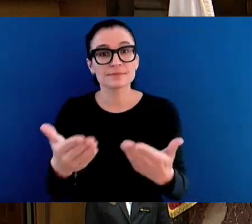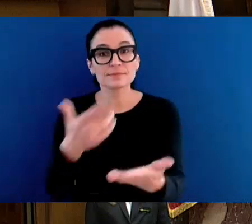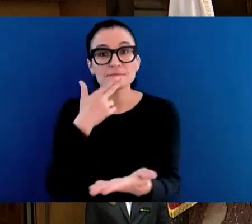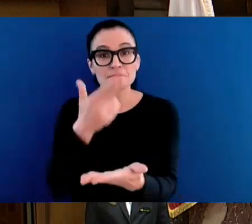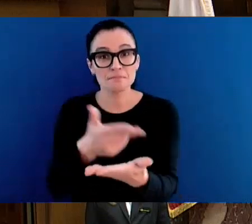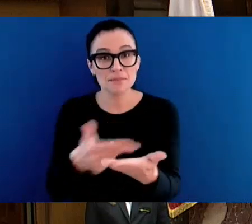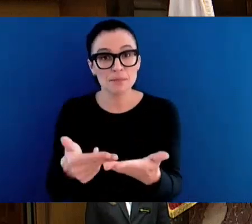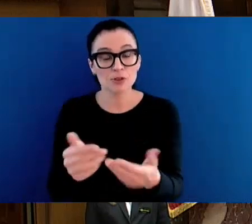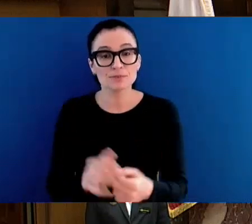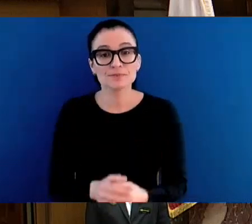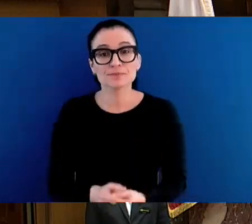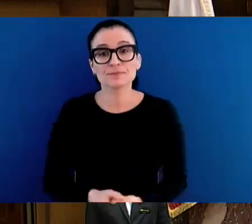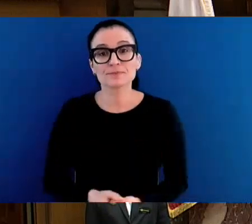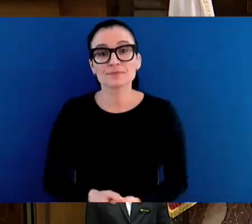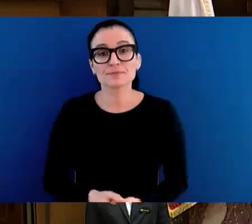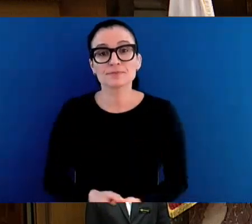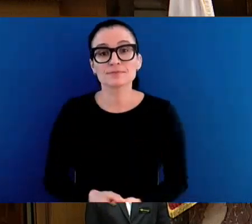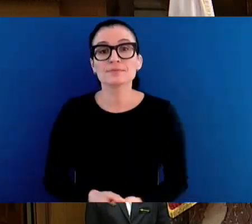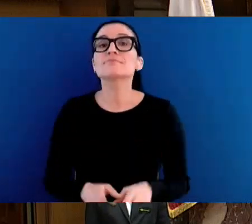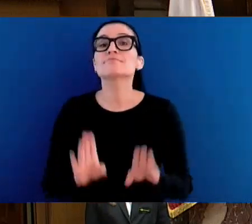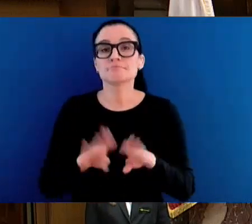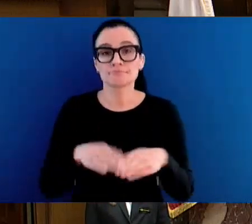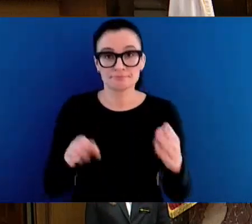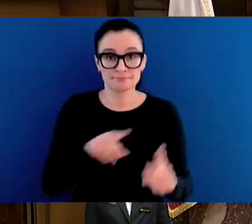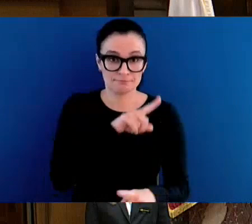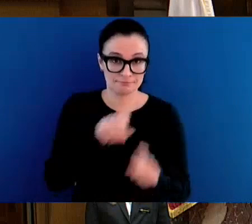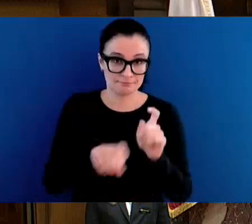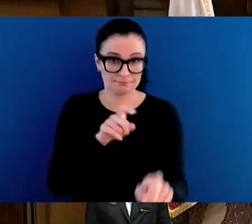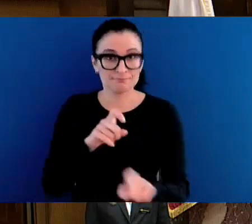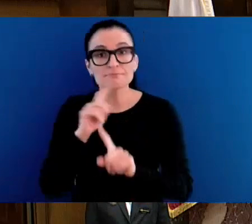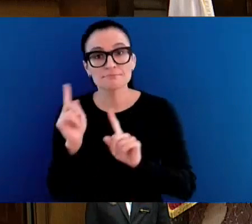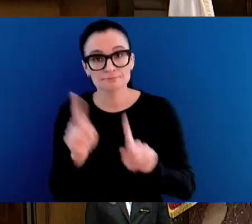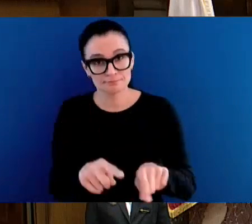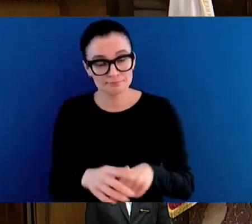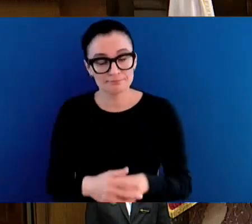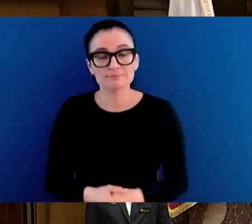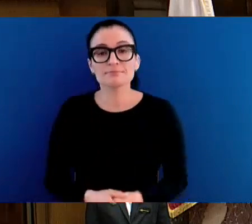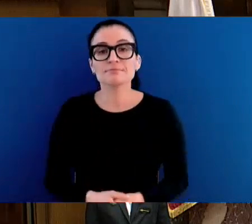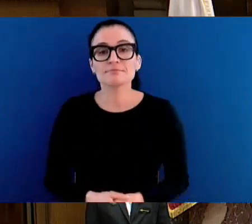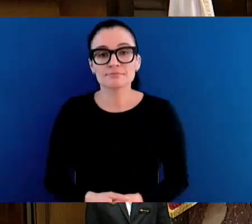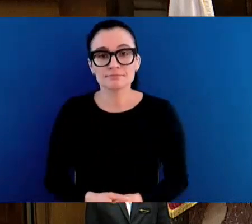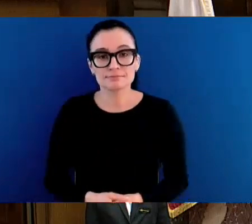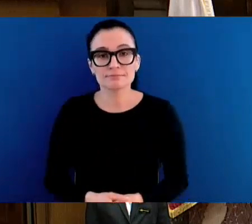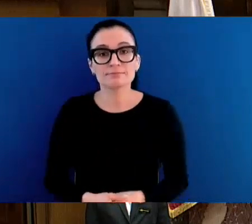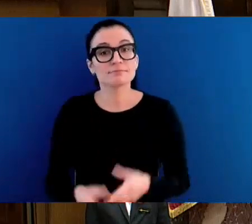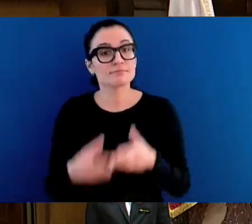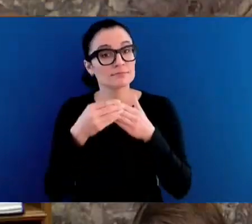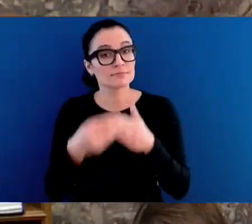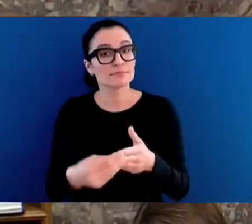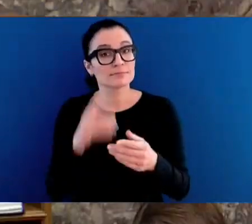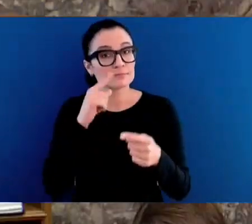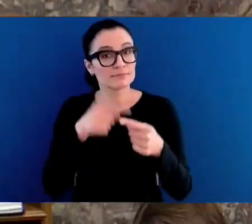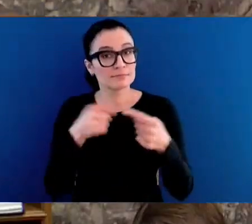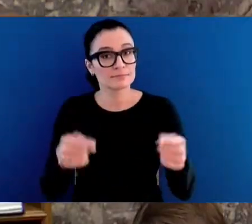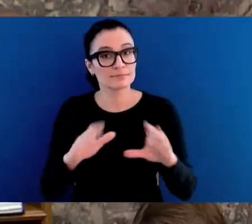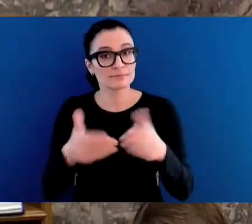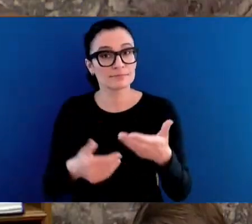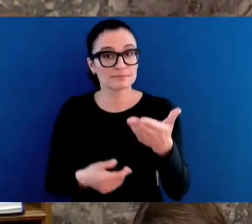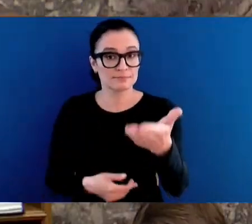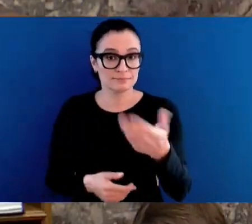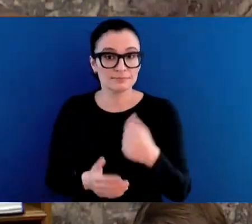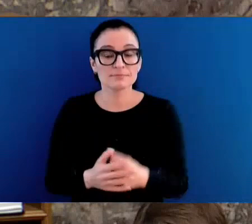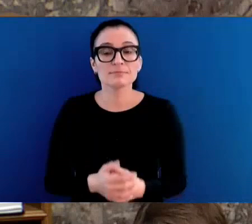Oral questions by members. Leader of the Official Opposition. Thank you, Mr. Speaker.